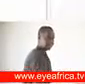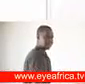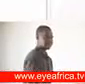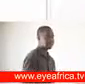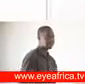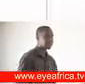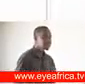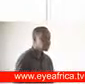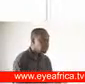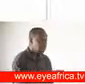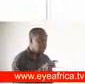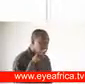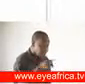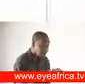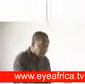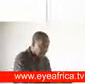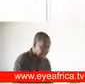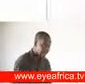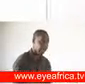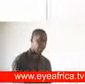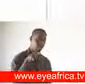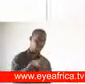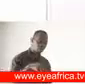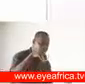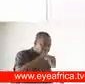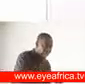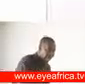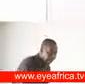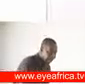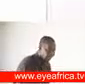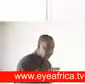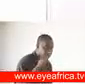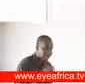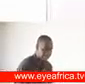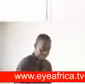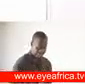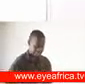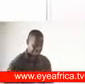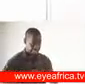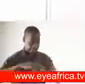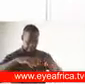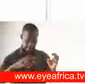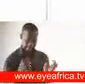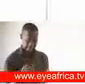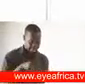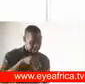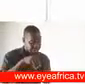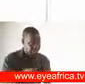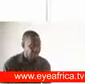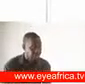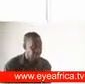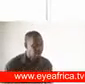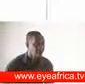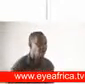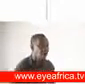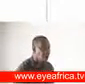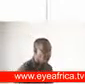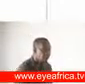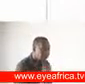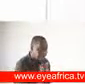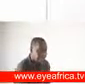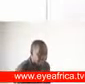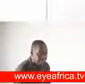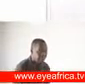You need to include the designation of the person or the officer in charge of the company,